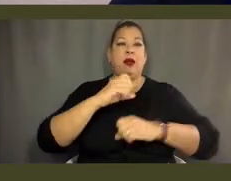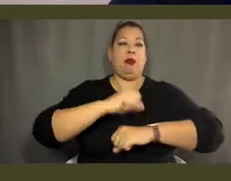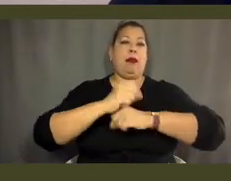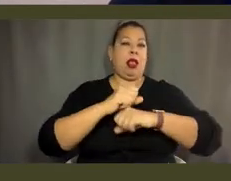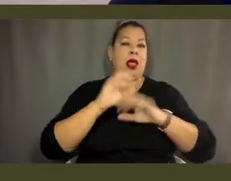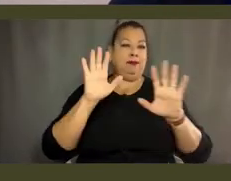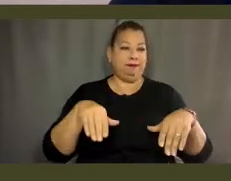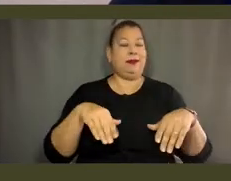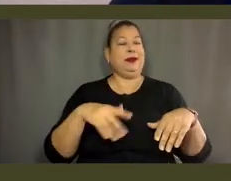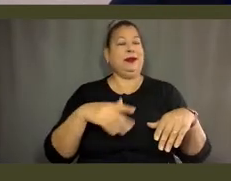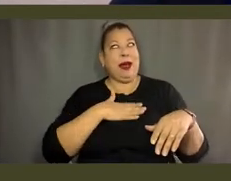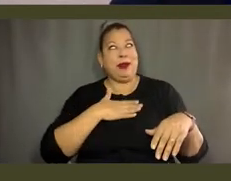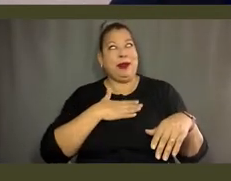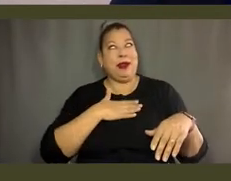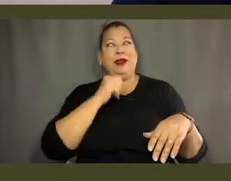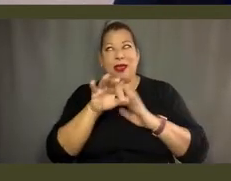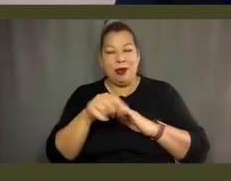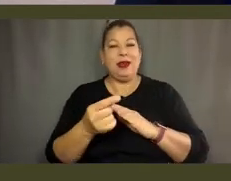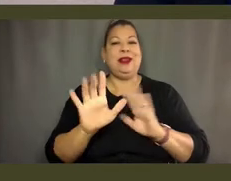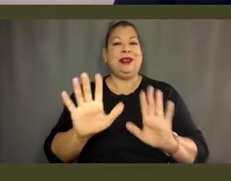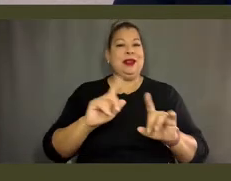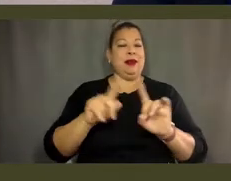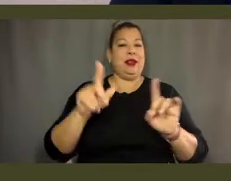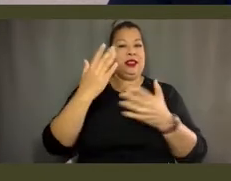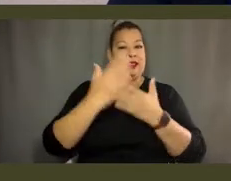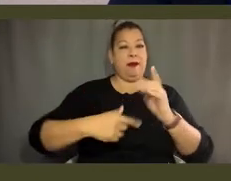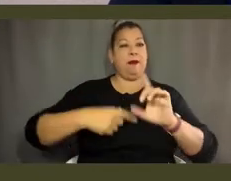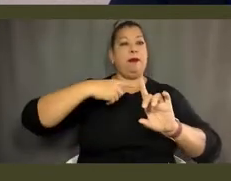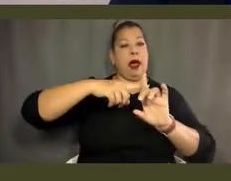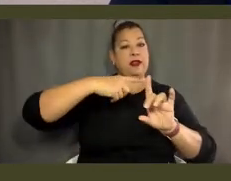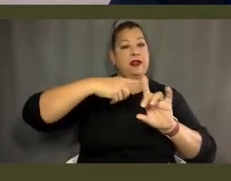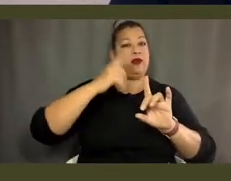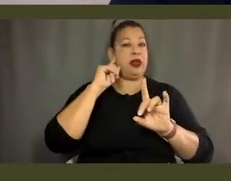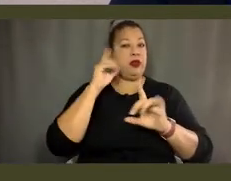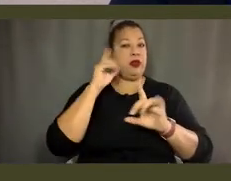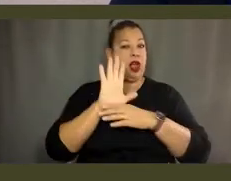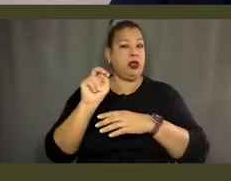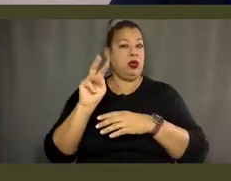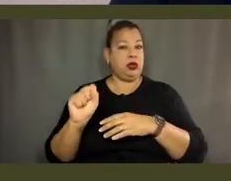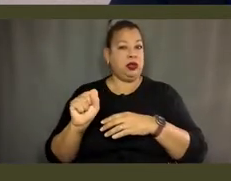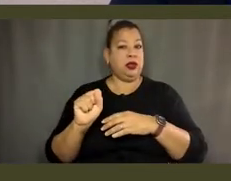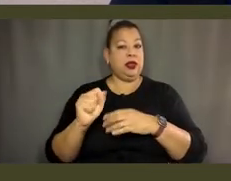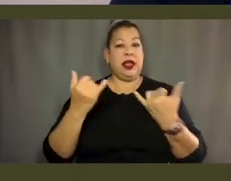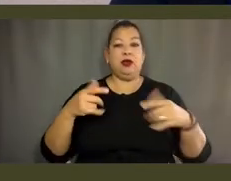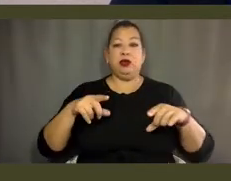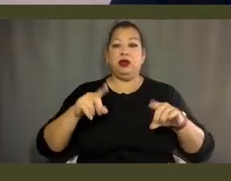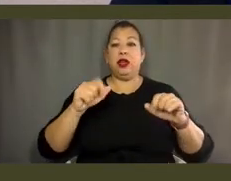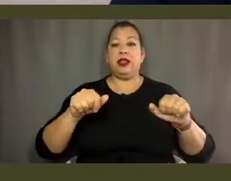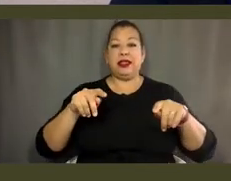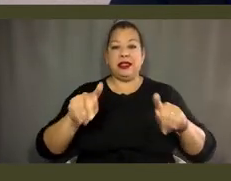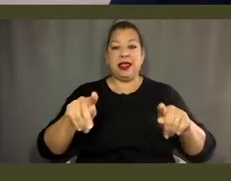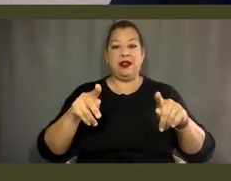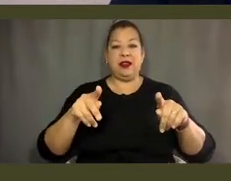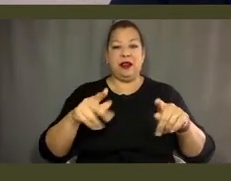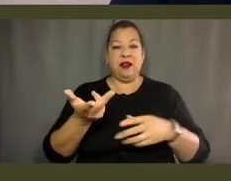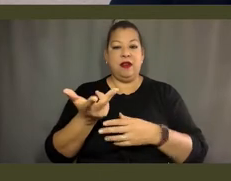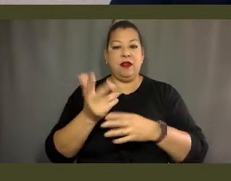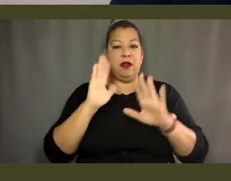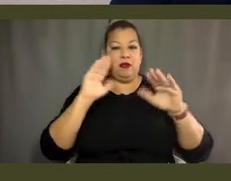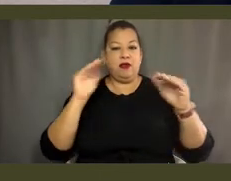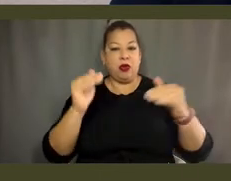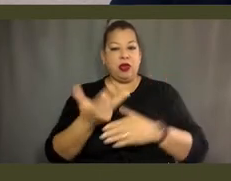we've been hearing in some of the newspapers. Now, during this session, we're going to be focusing on three specific topics